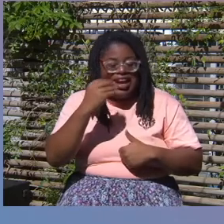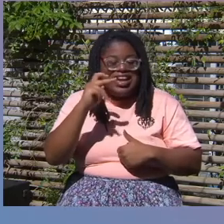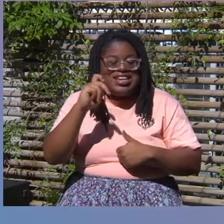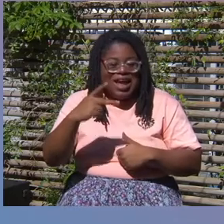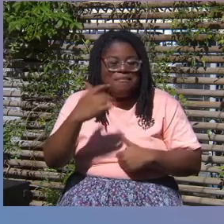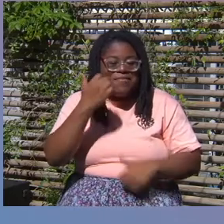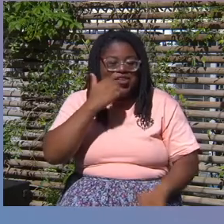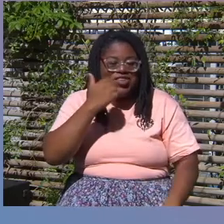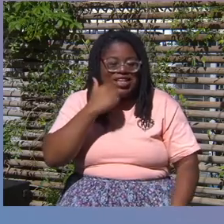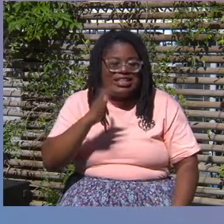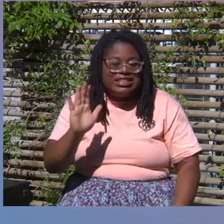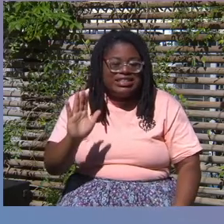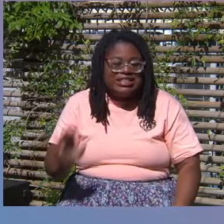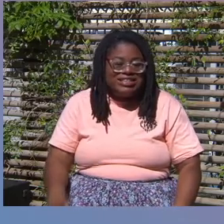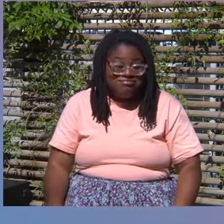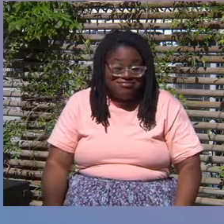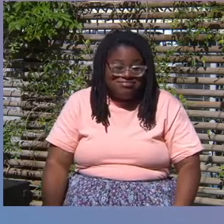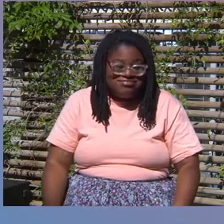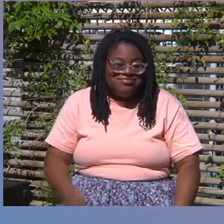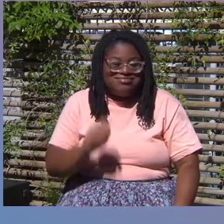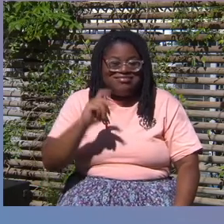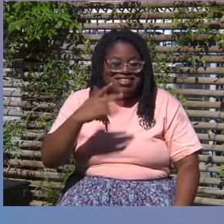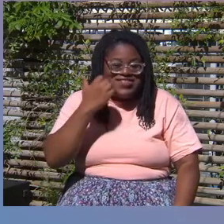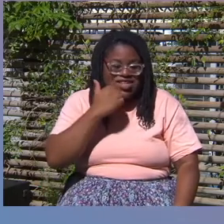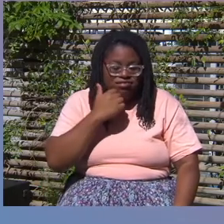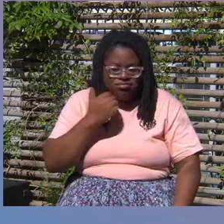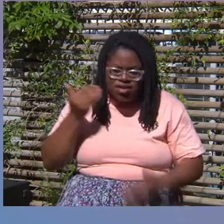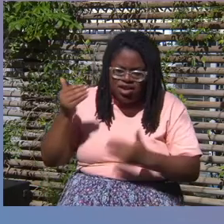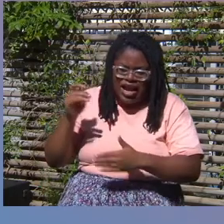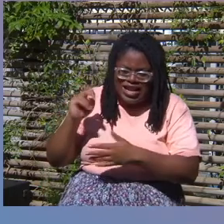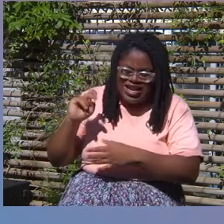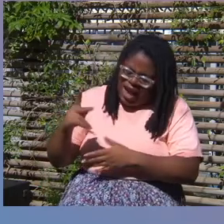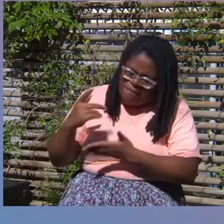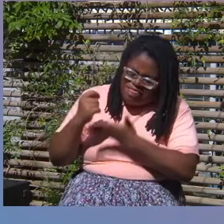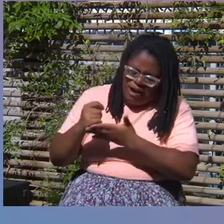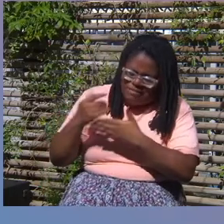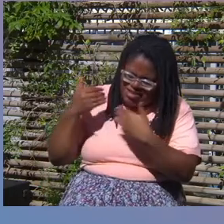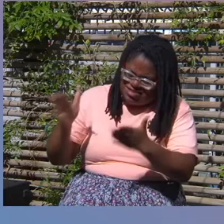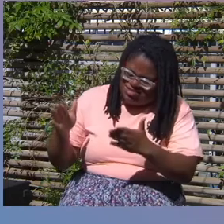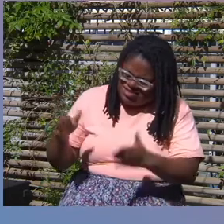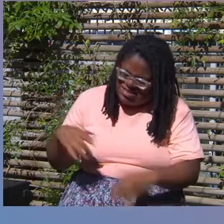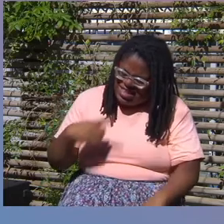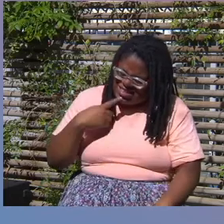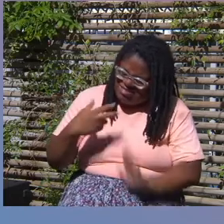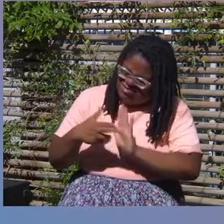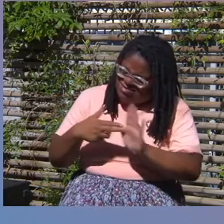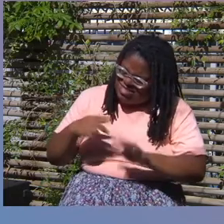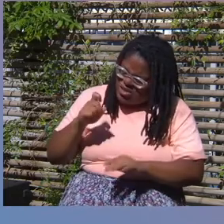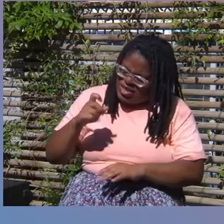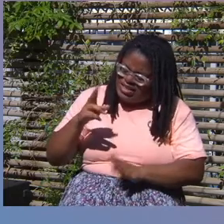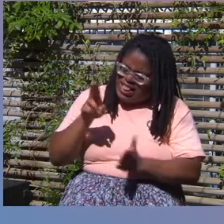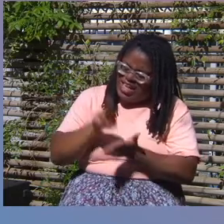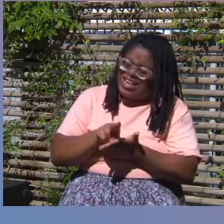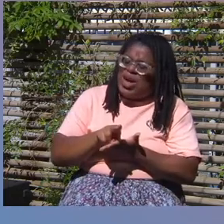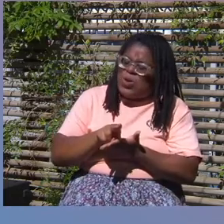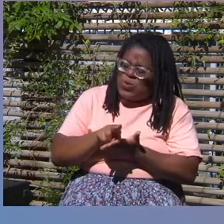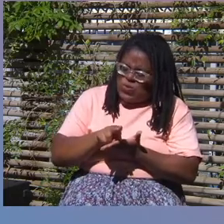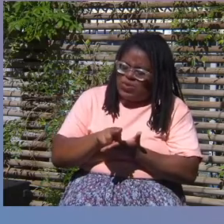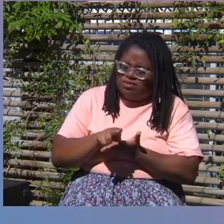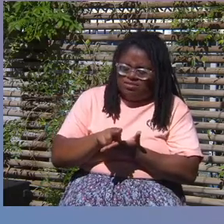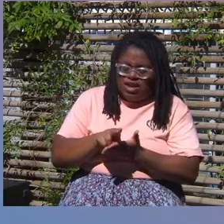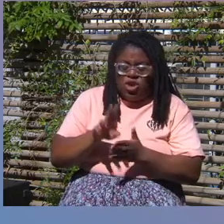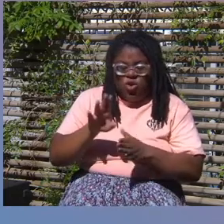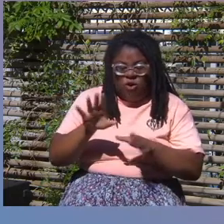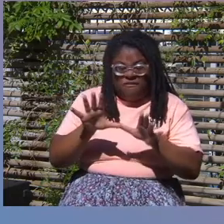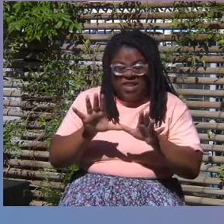day. Just took a nap. So we're going to put you on some nap therapy. Nap therapy. Just, I heard a trick. You got to lay down and put your